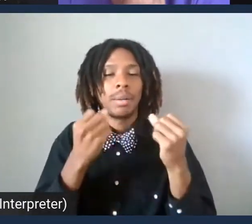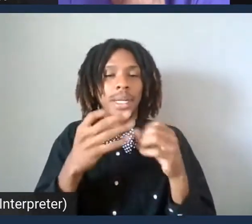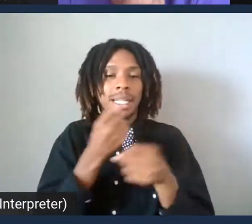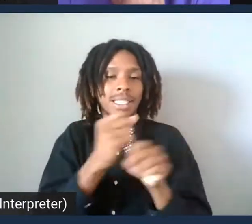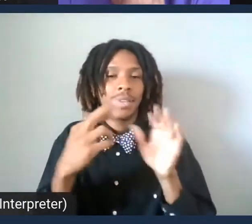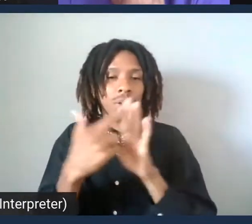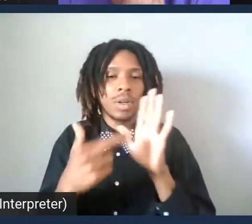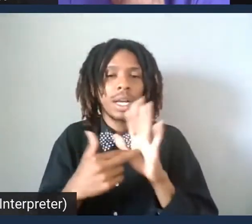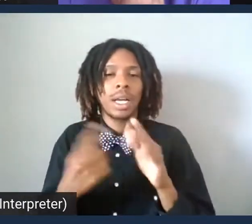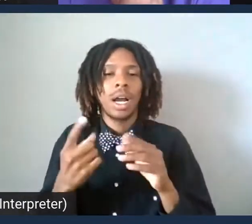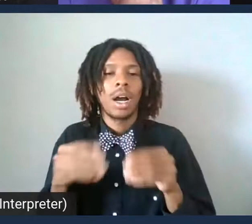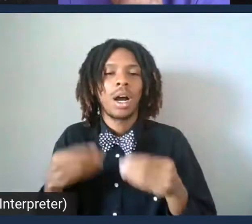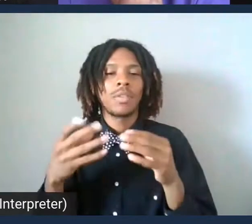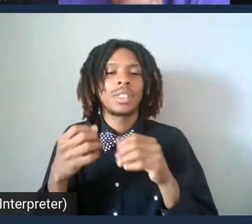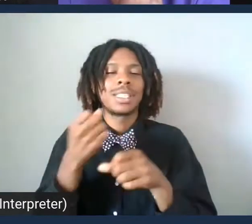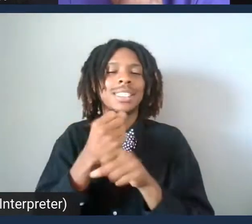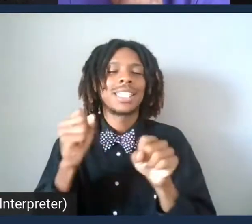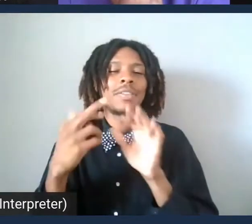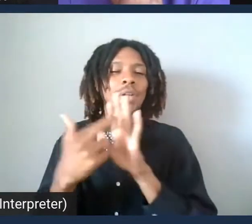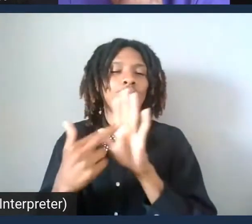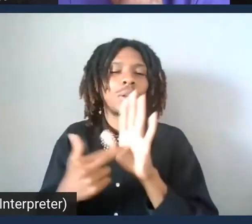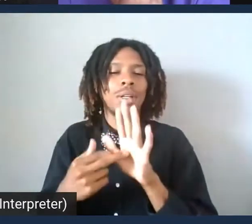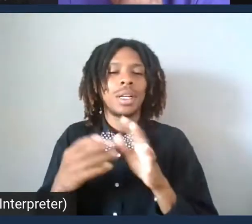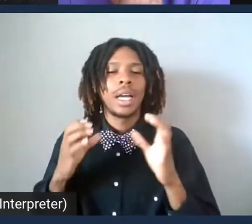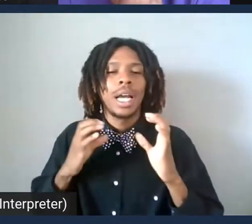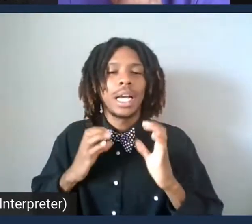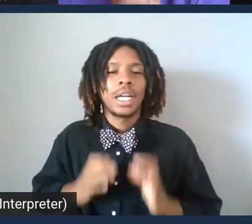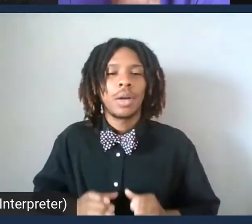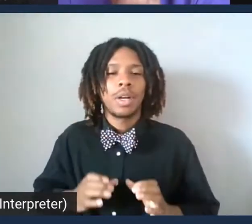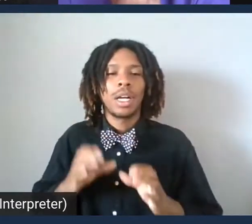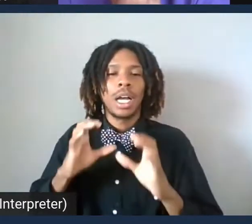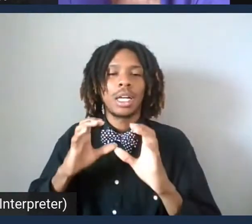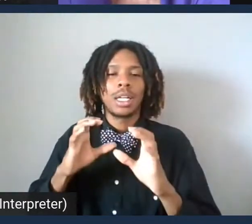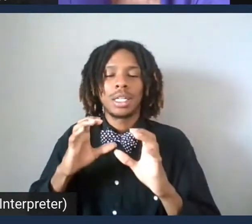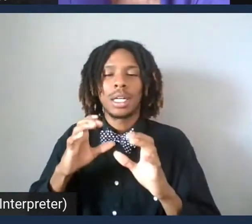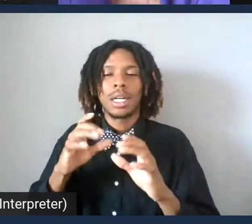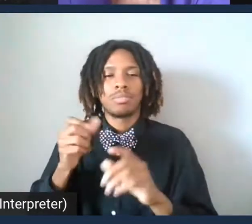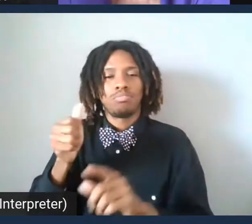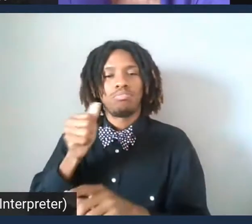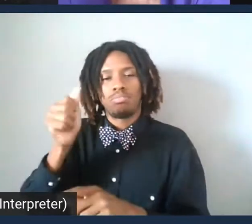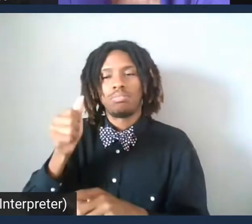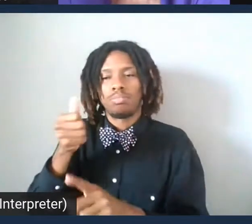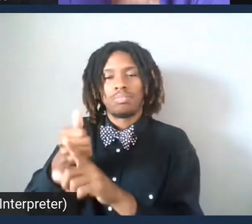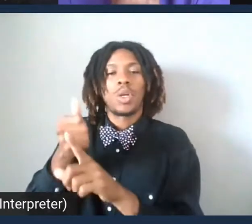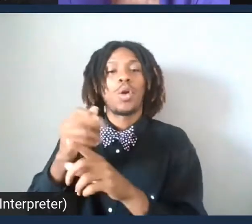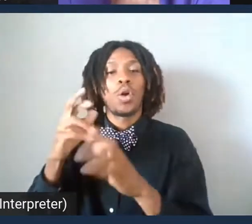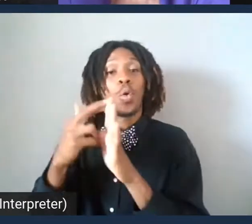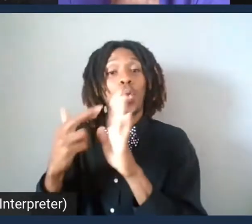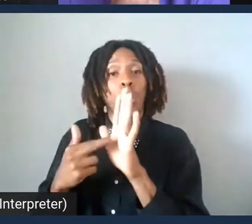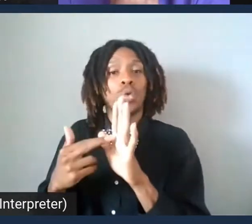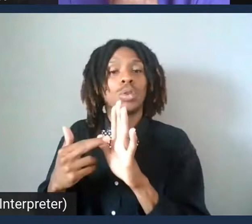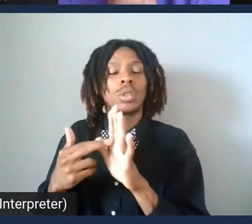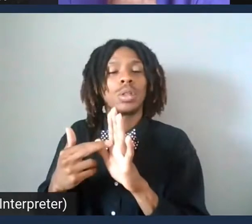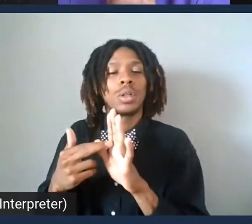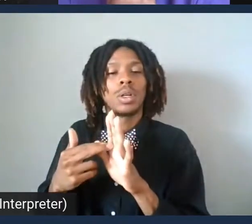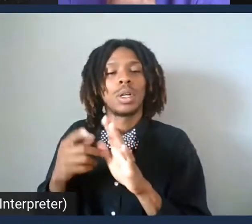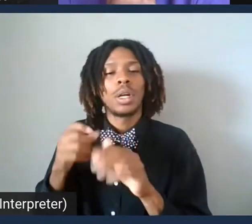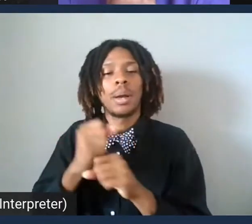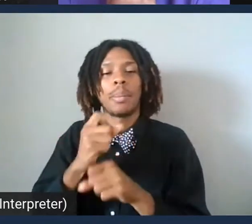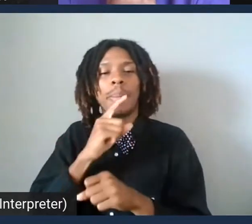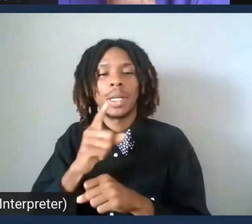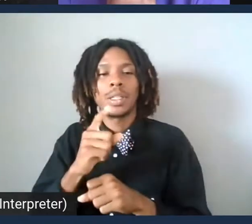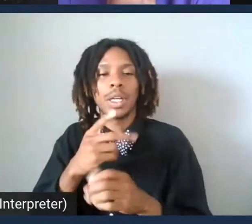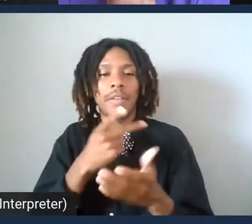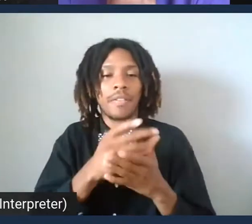offer something called safety rules, which are customer configurable rules to make sure that your failover